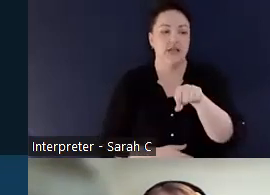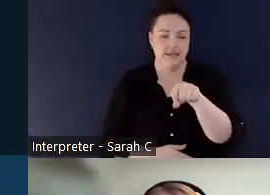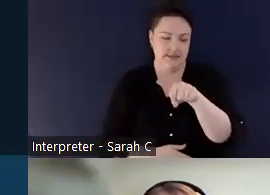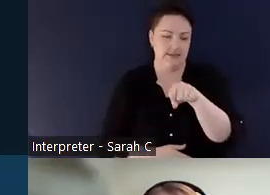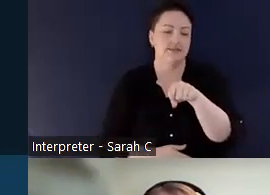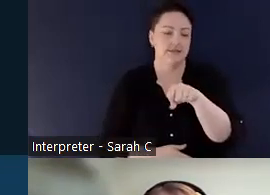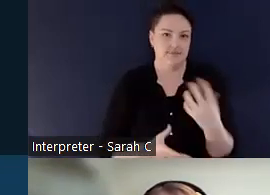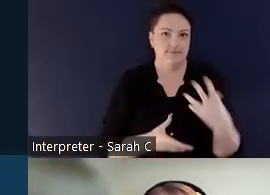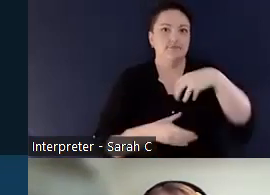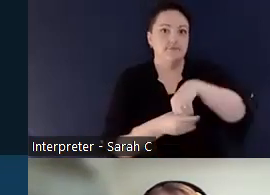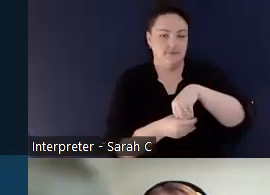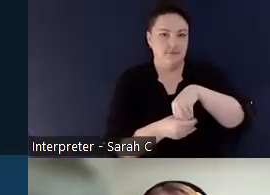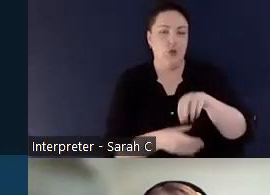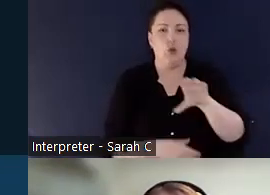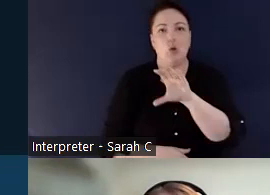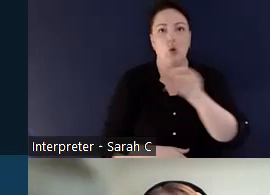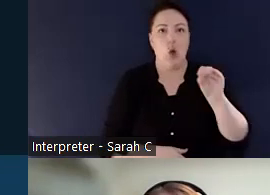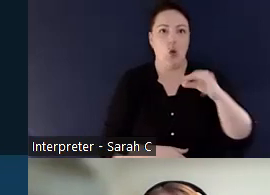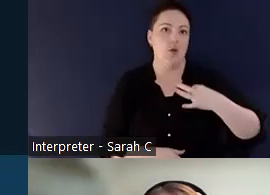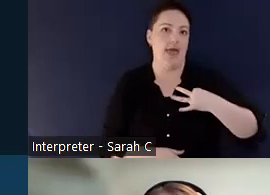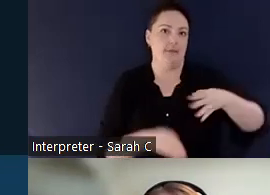co-applicant category.